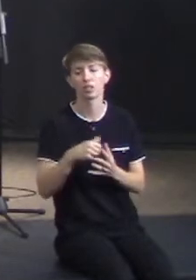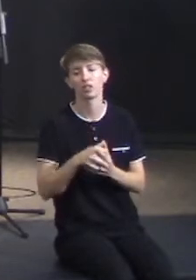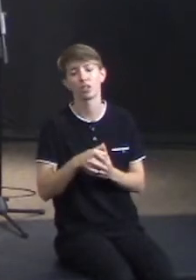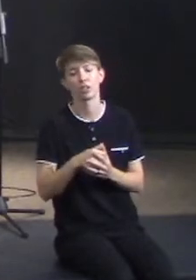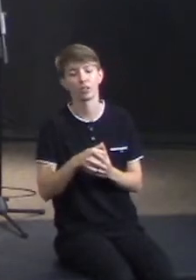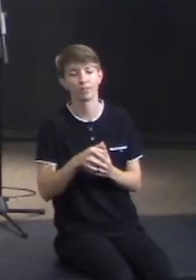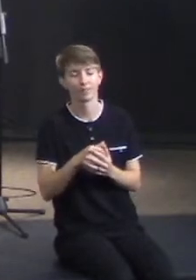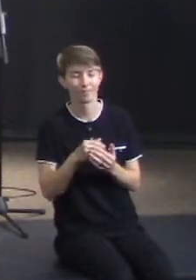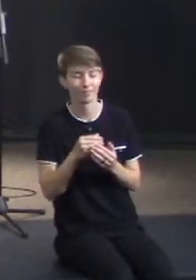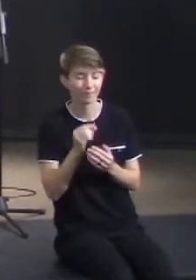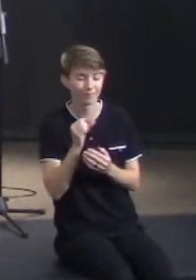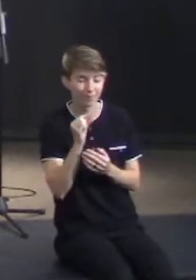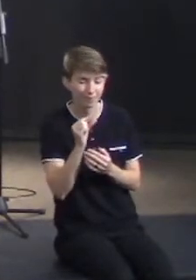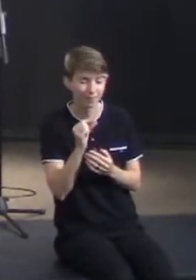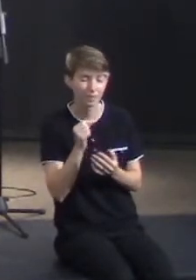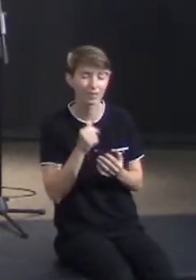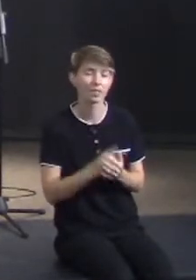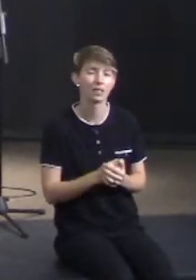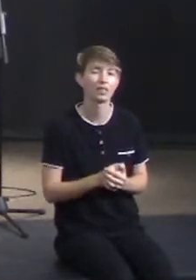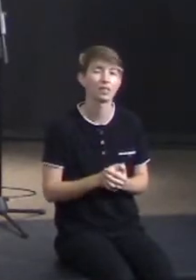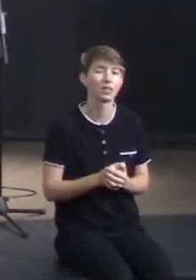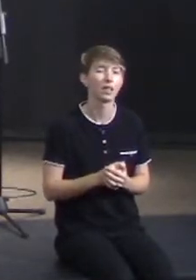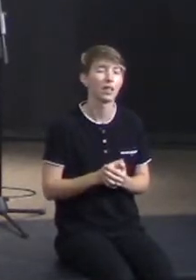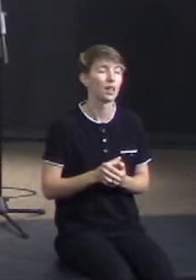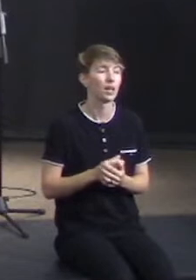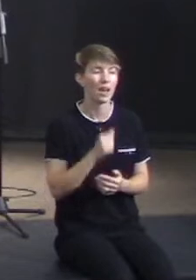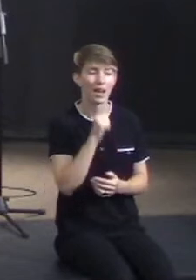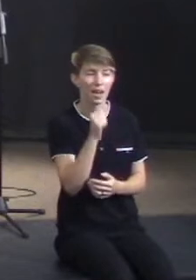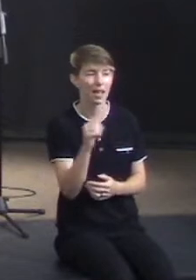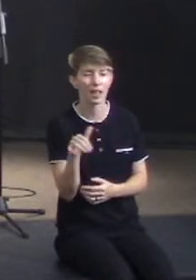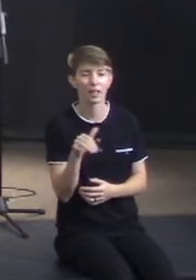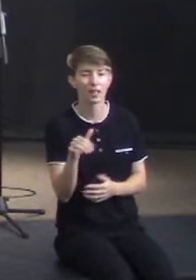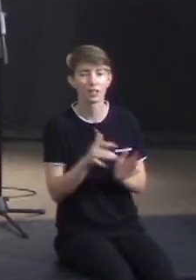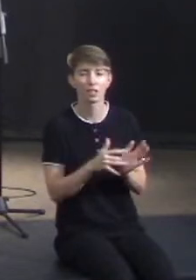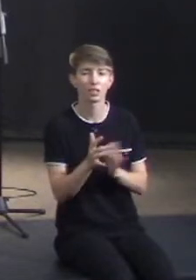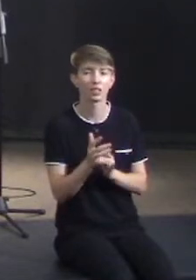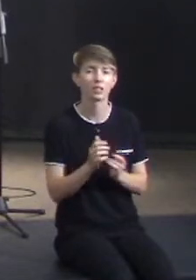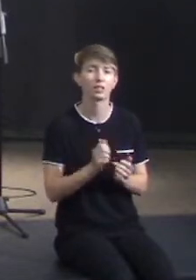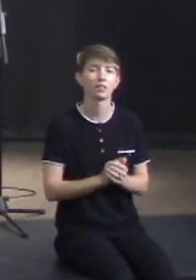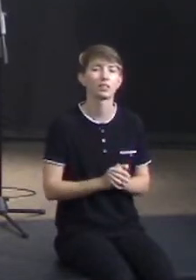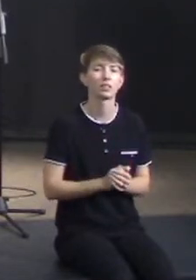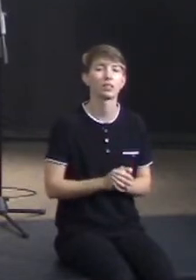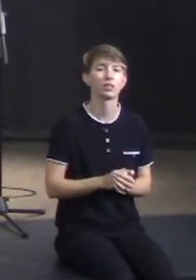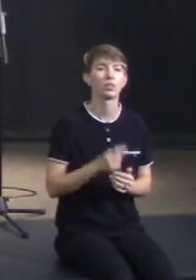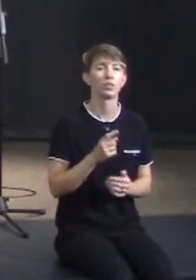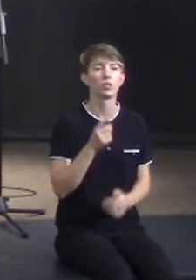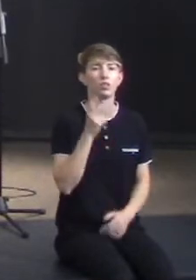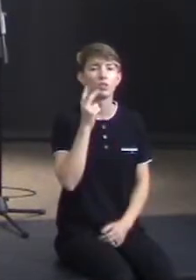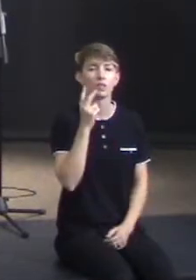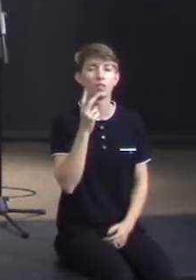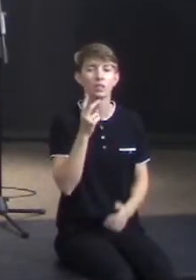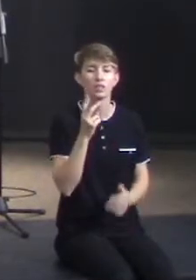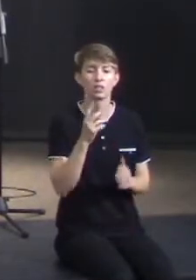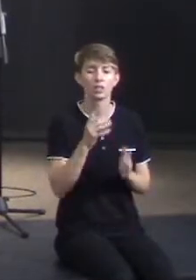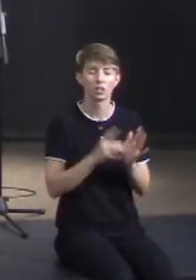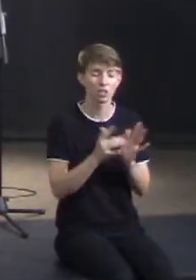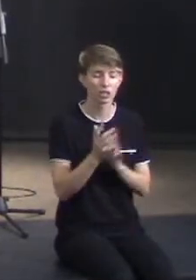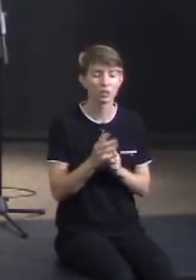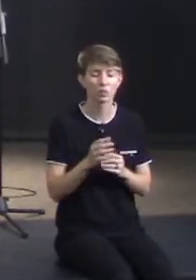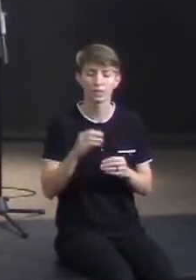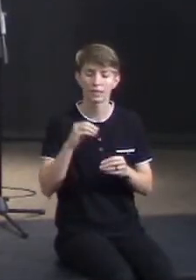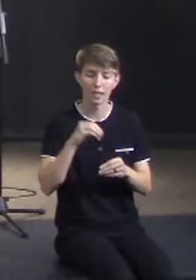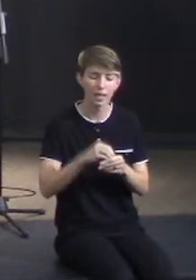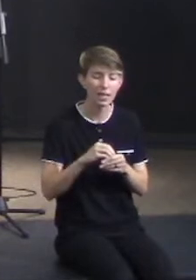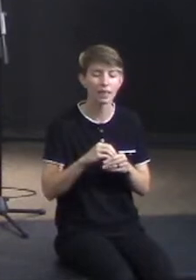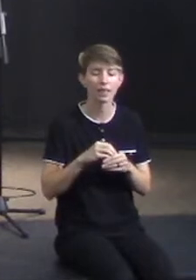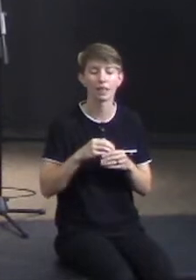are, you know, they're not like Jesus. And I think when you look in scripture, you do see Jesus was in the interaction and he